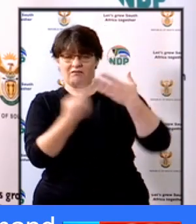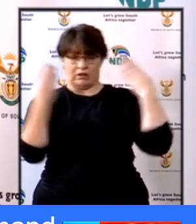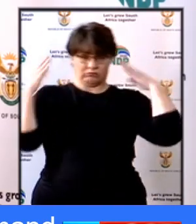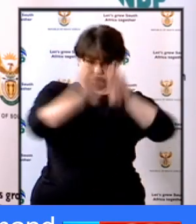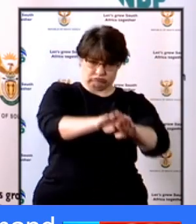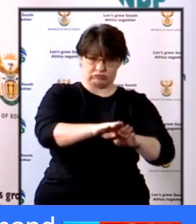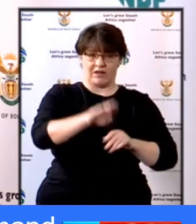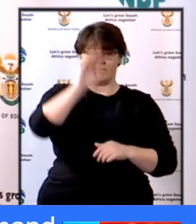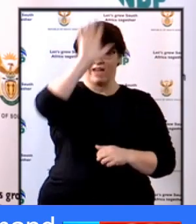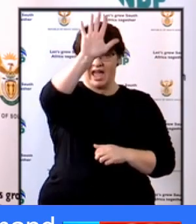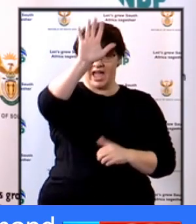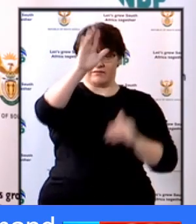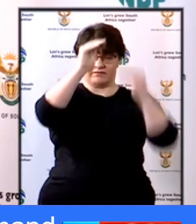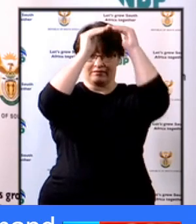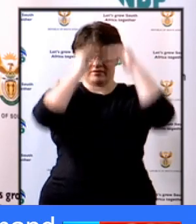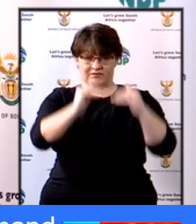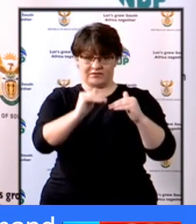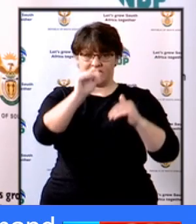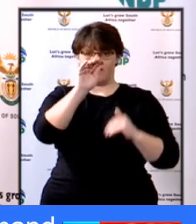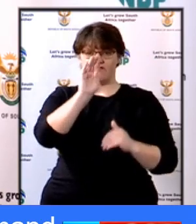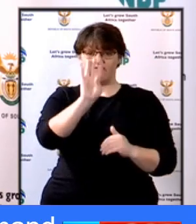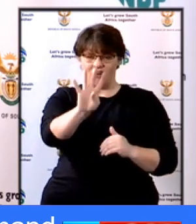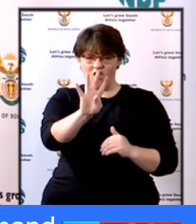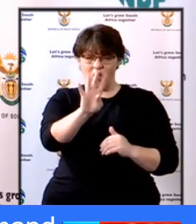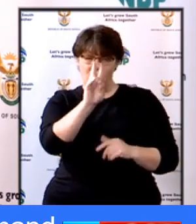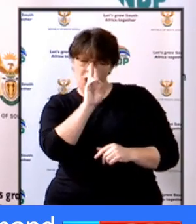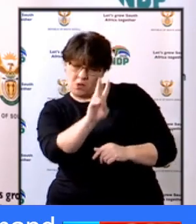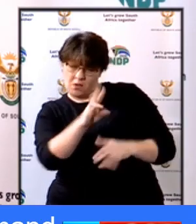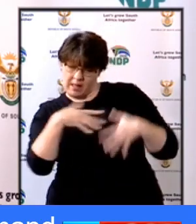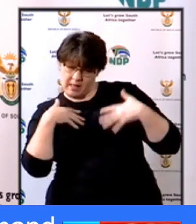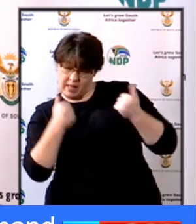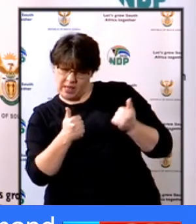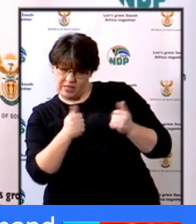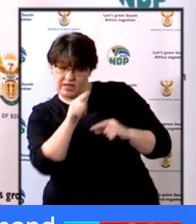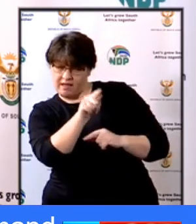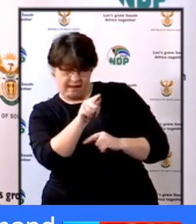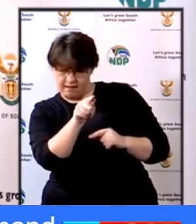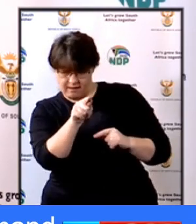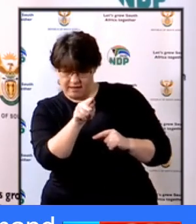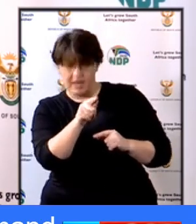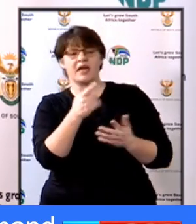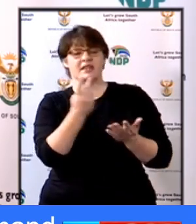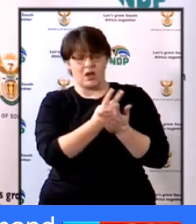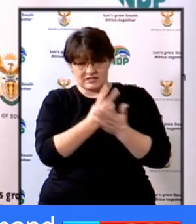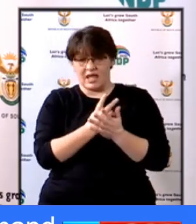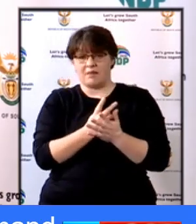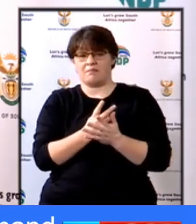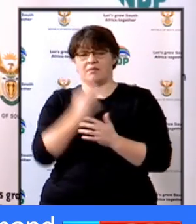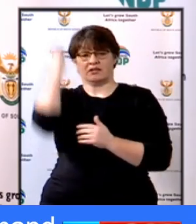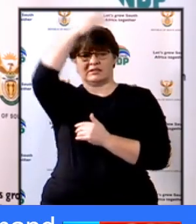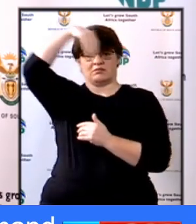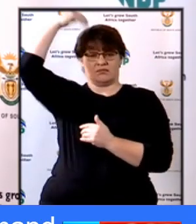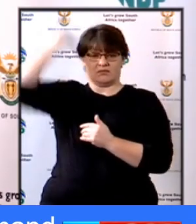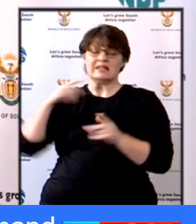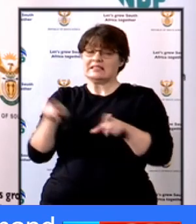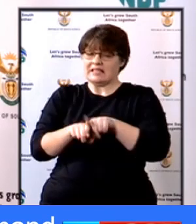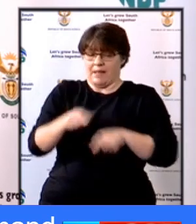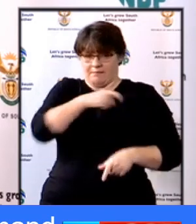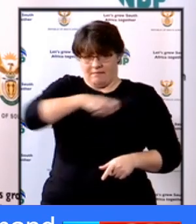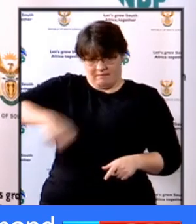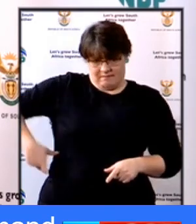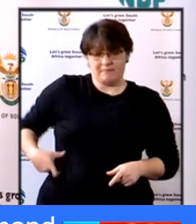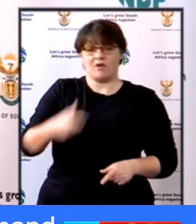level four. Looking at the health and other data, we now are ready, as my colleague has said, and as President Ramaphosa has said,